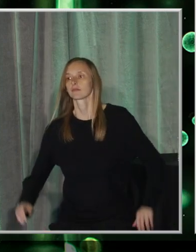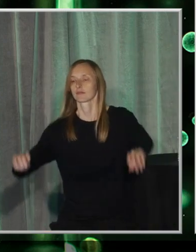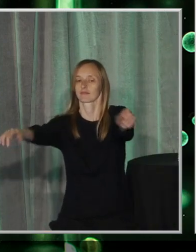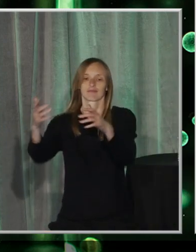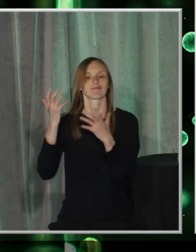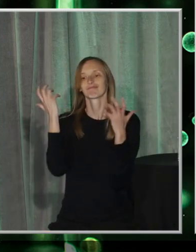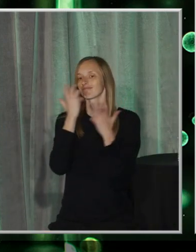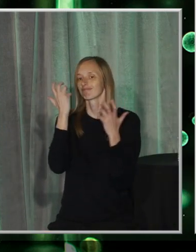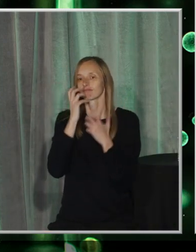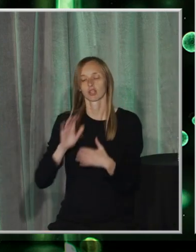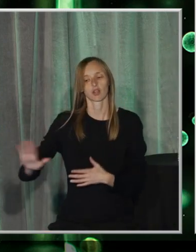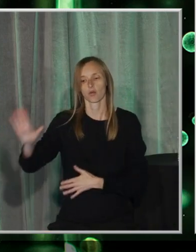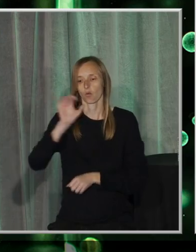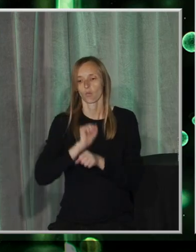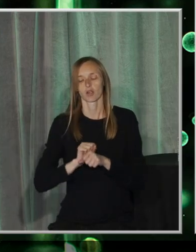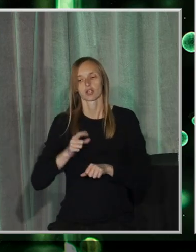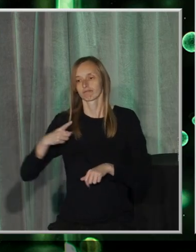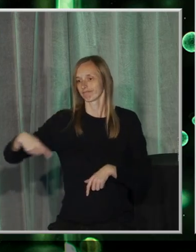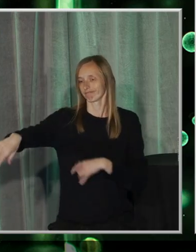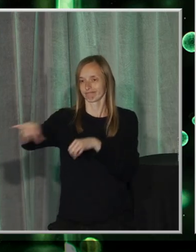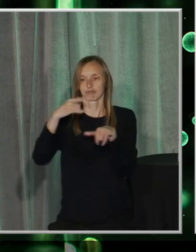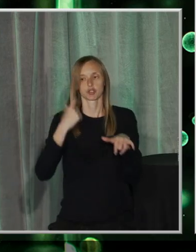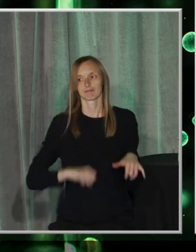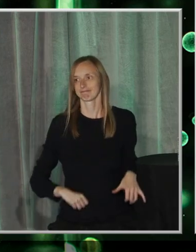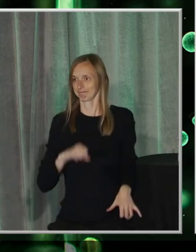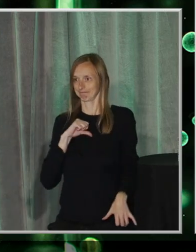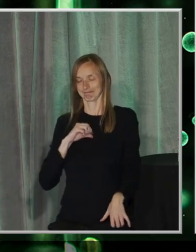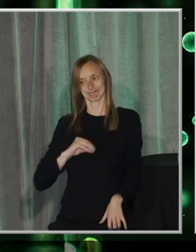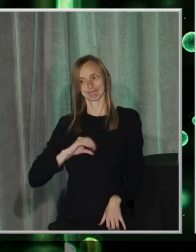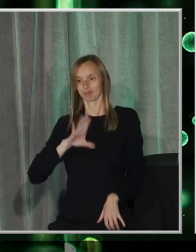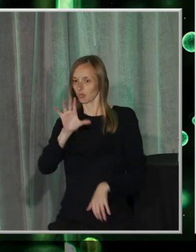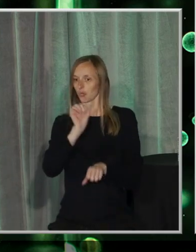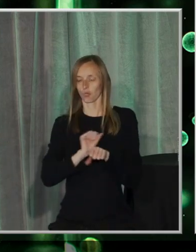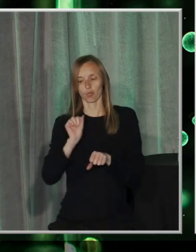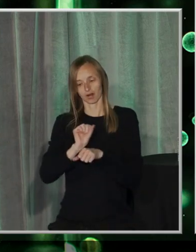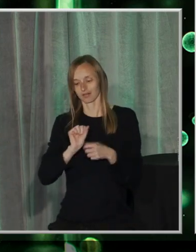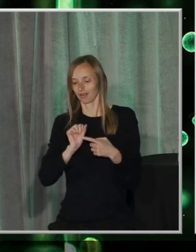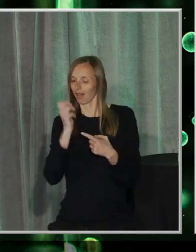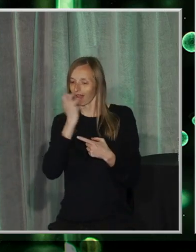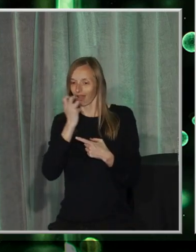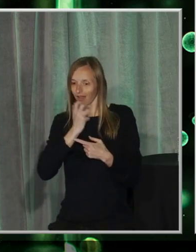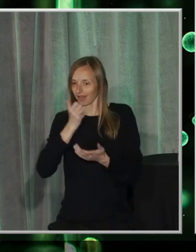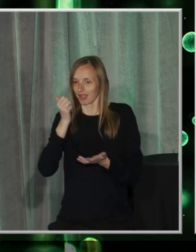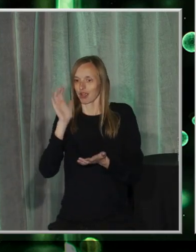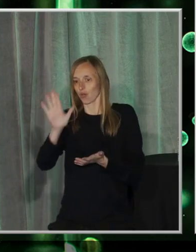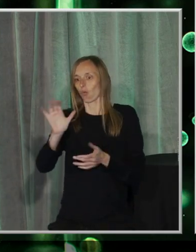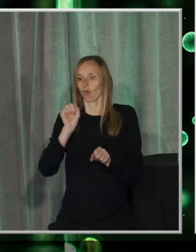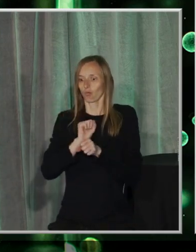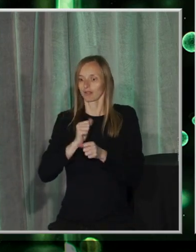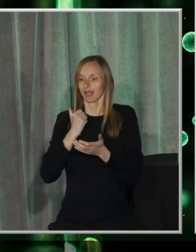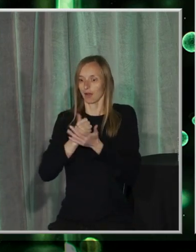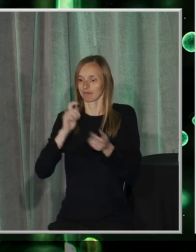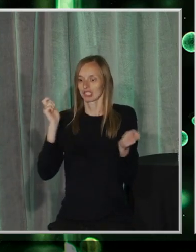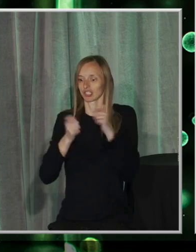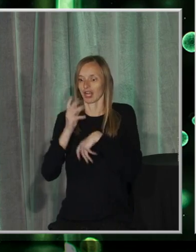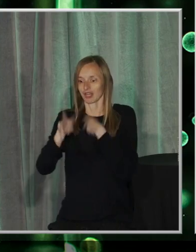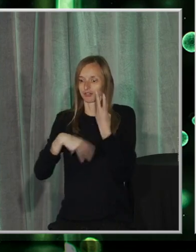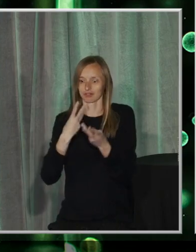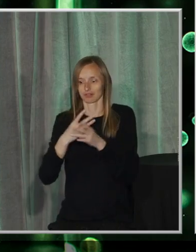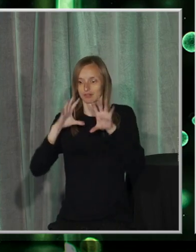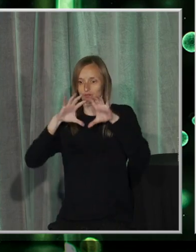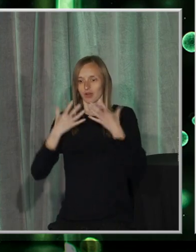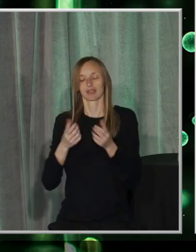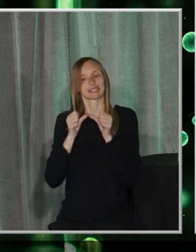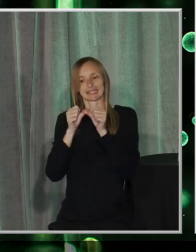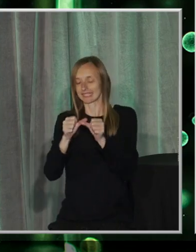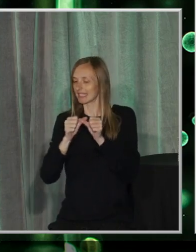incredible. And you should all be very proud of your amazing work. It is changing the world. And we hope that you will never stop building towards a